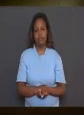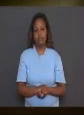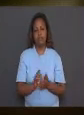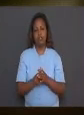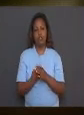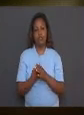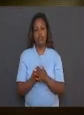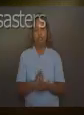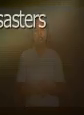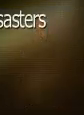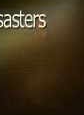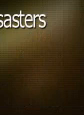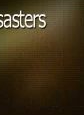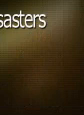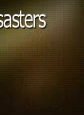Begin.